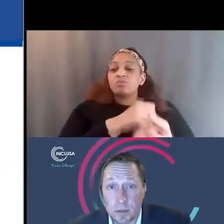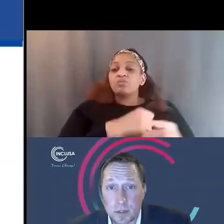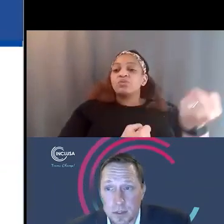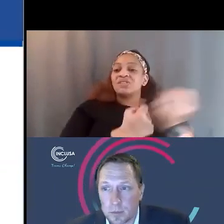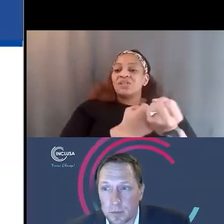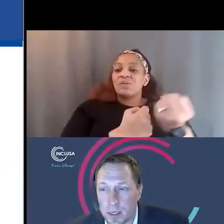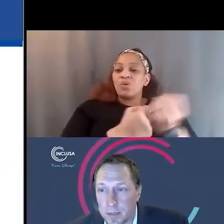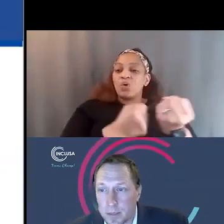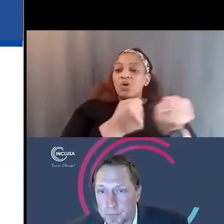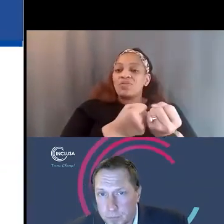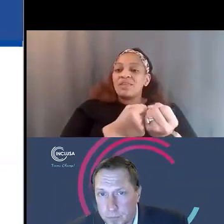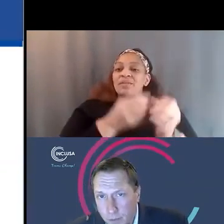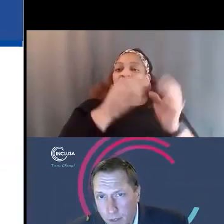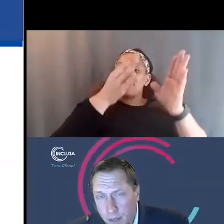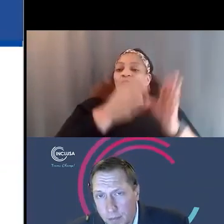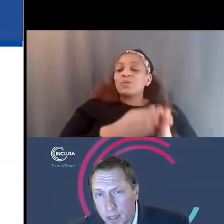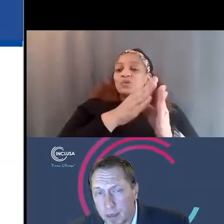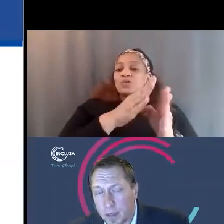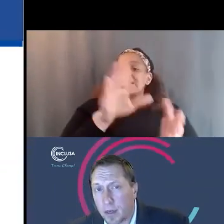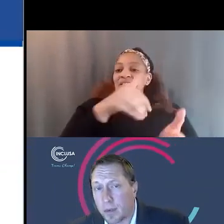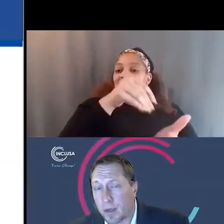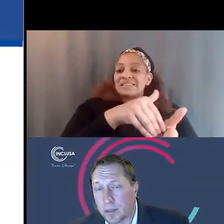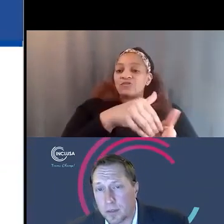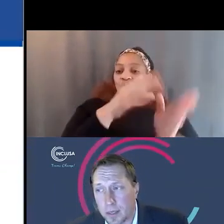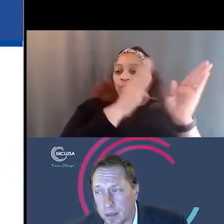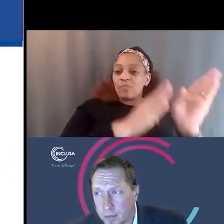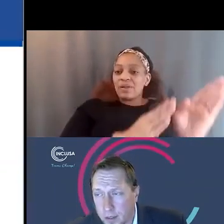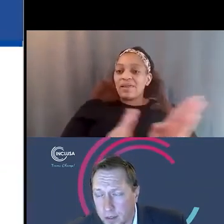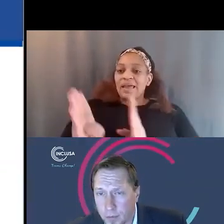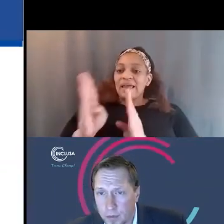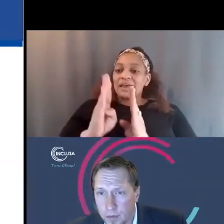through person-centered planning. And then we